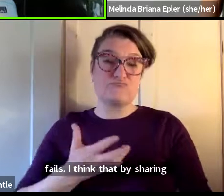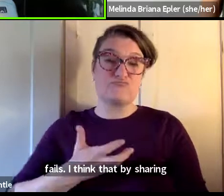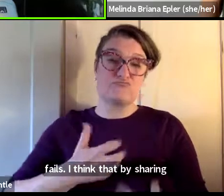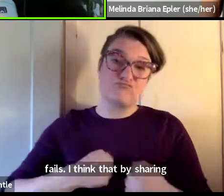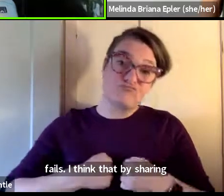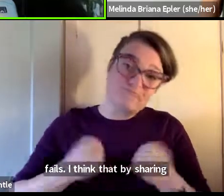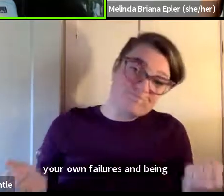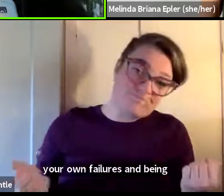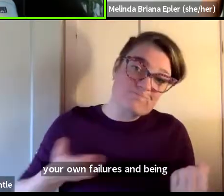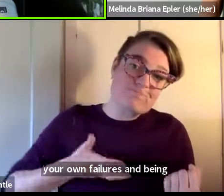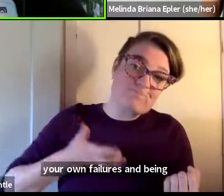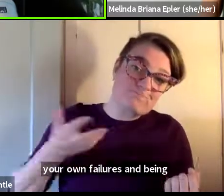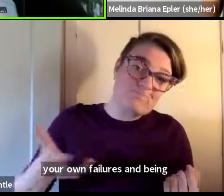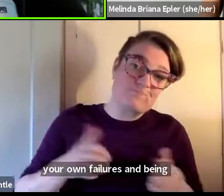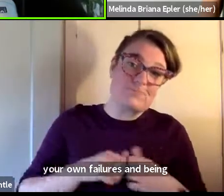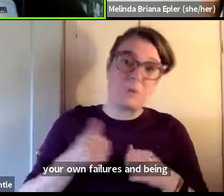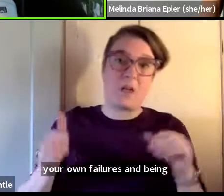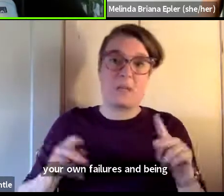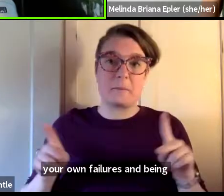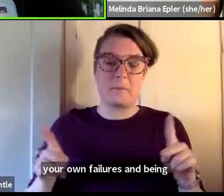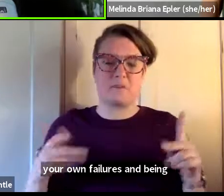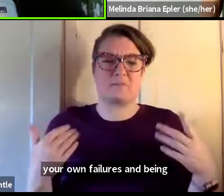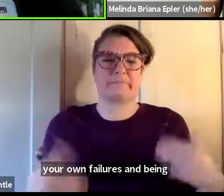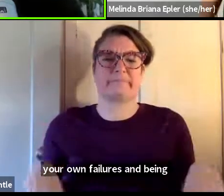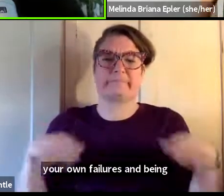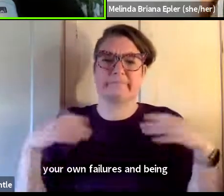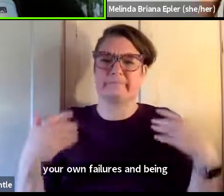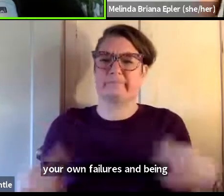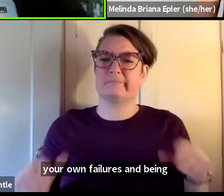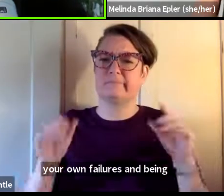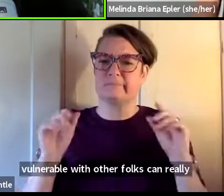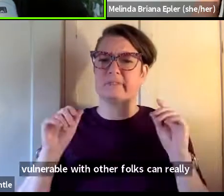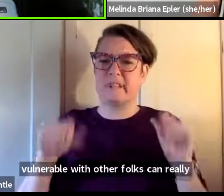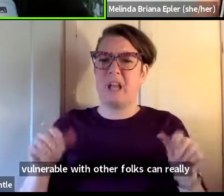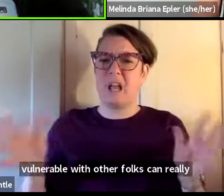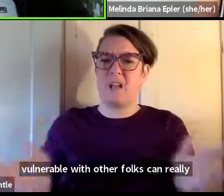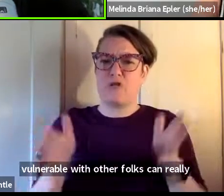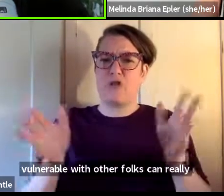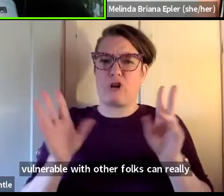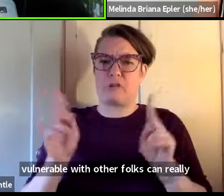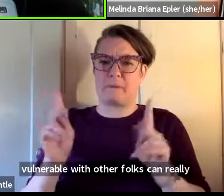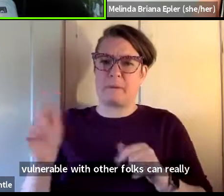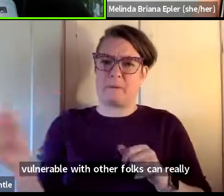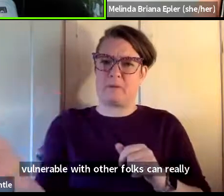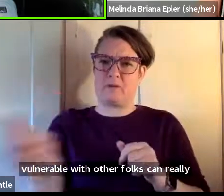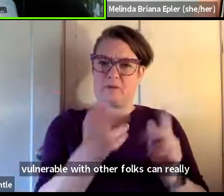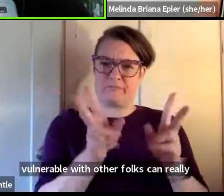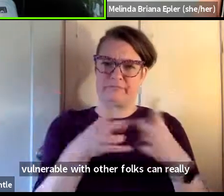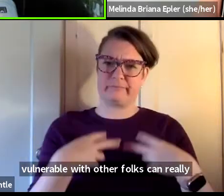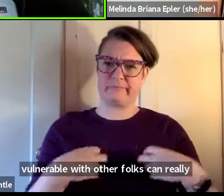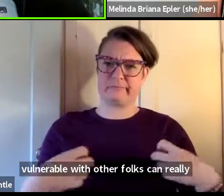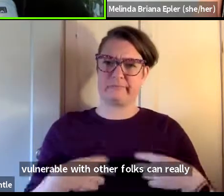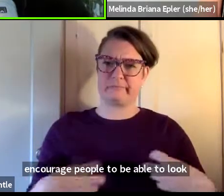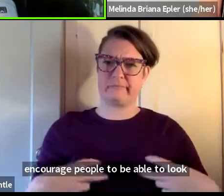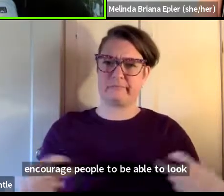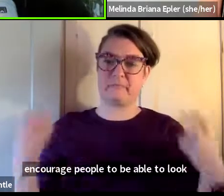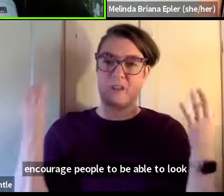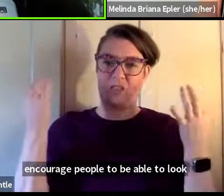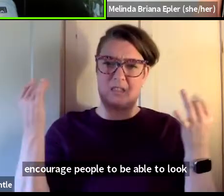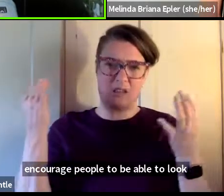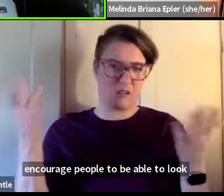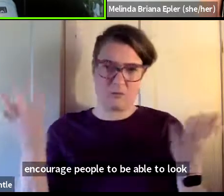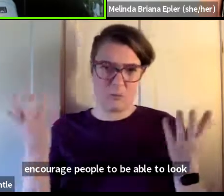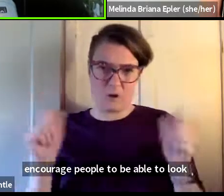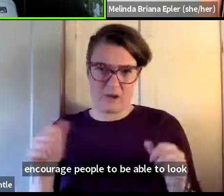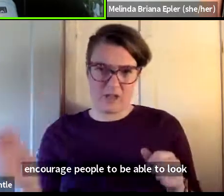other folks can really encourage people to be able to look within themselves to think about what they might be able